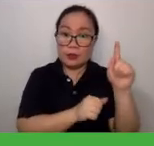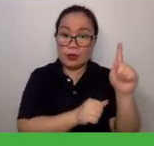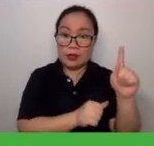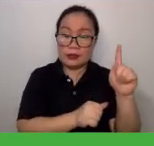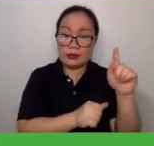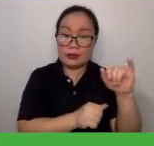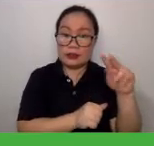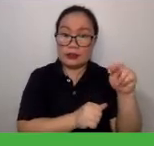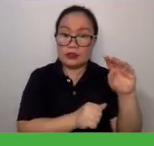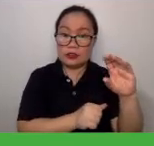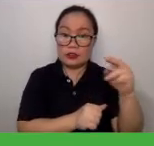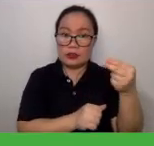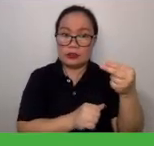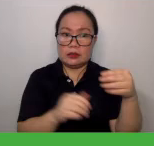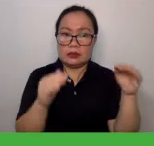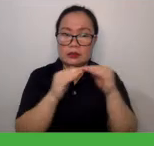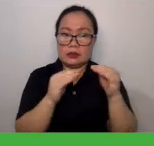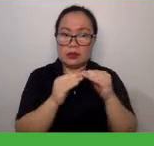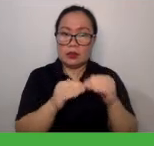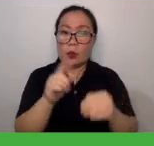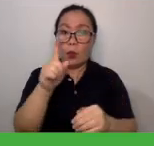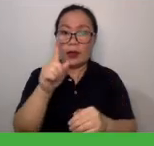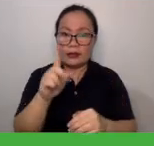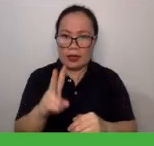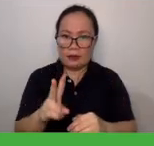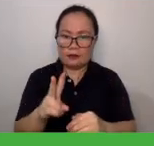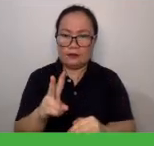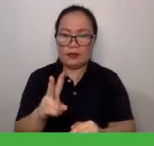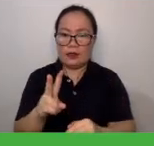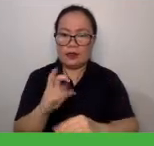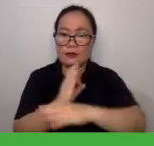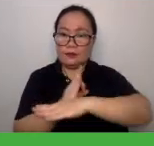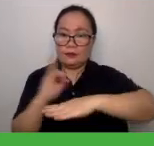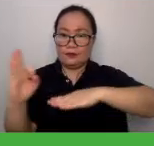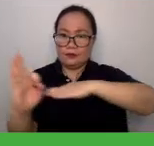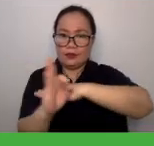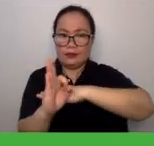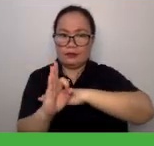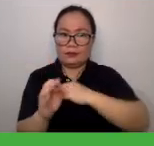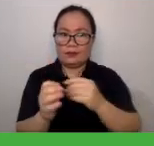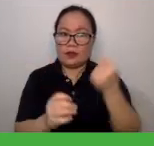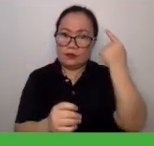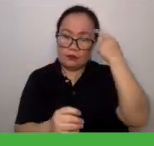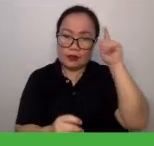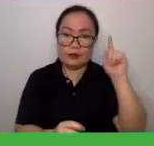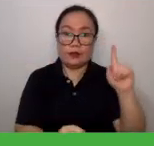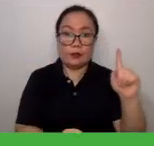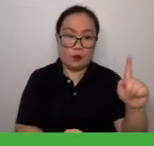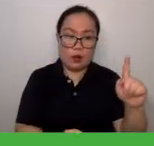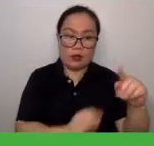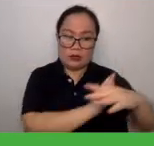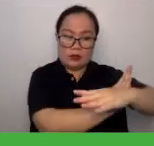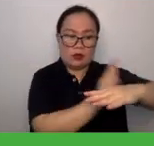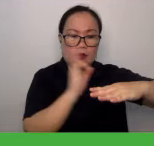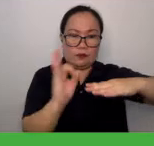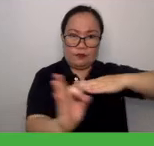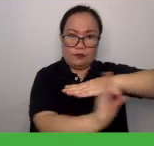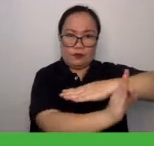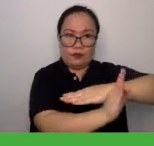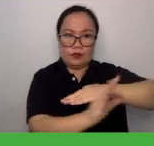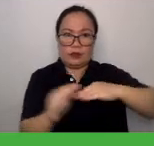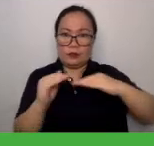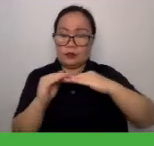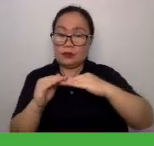1 inch, that is equivalent to 1/12 feet. For every 1 foot, that